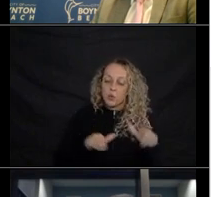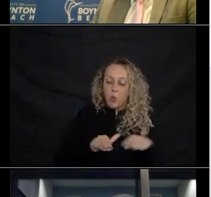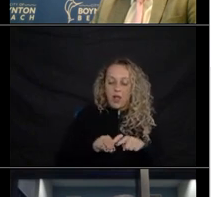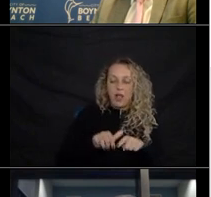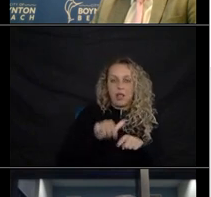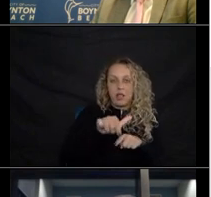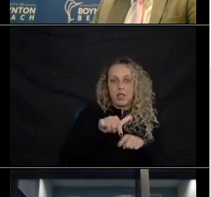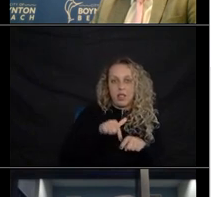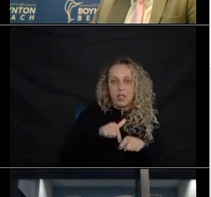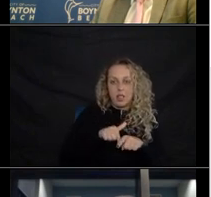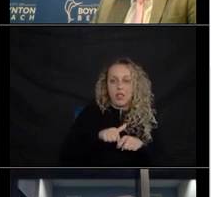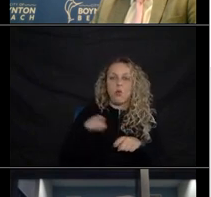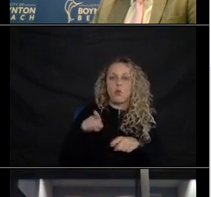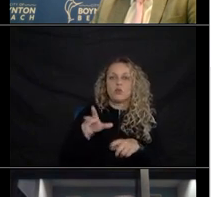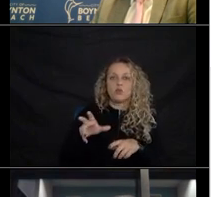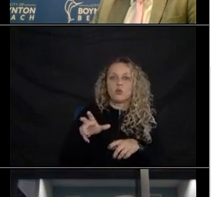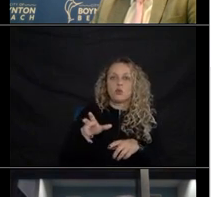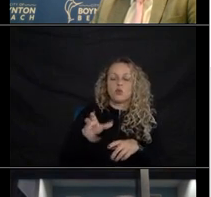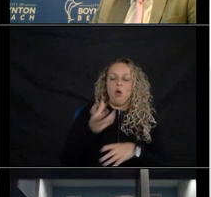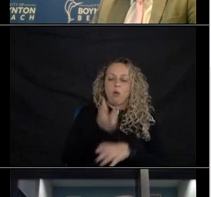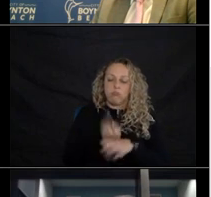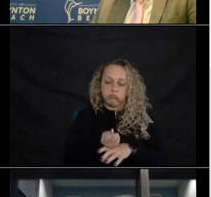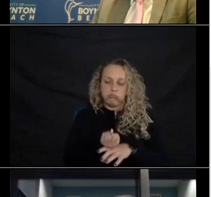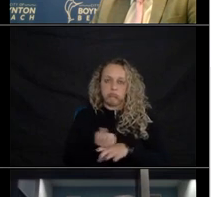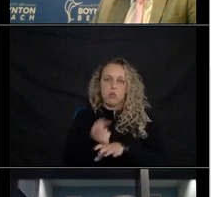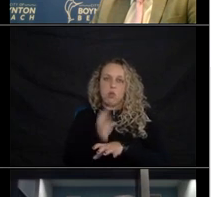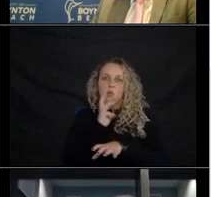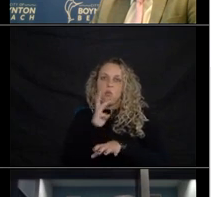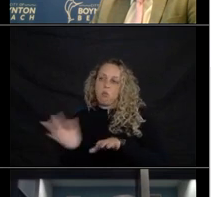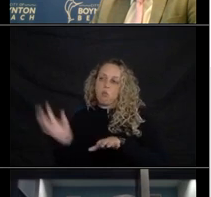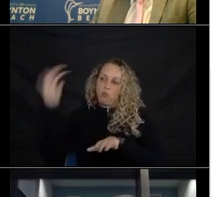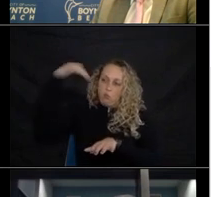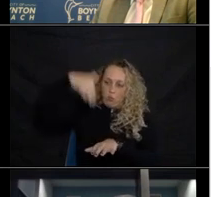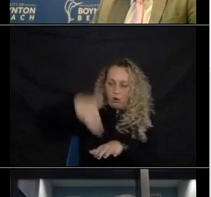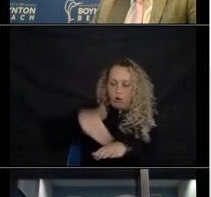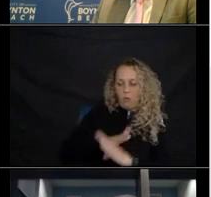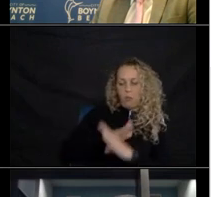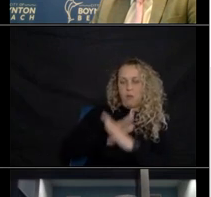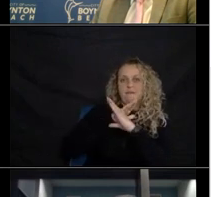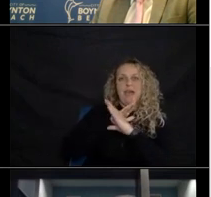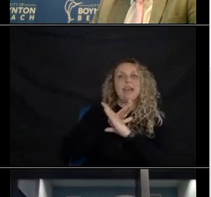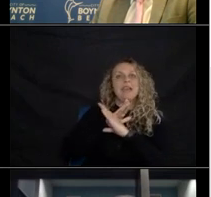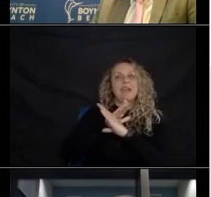to capture the runoff and prevented from